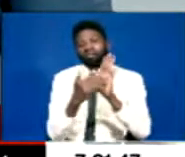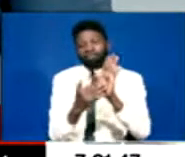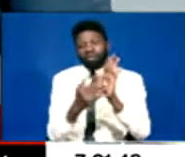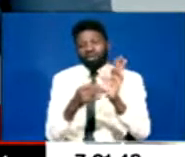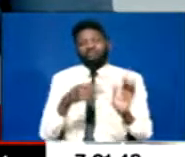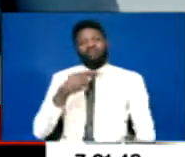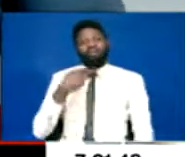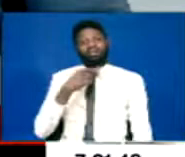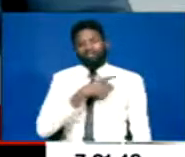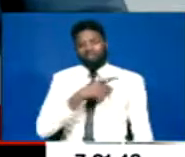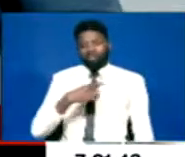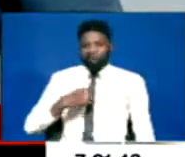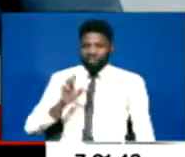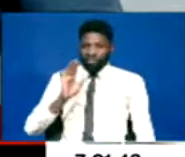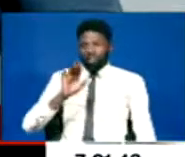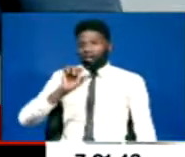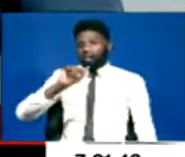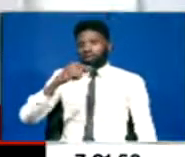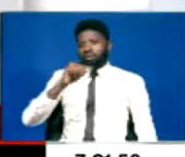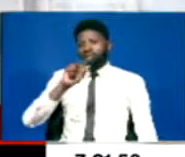the Agano Party.